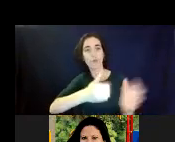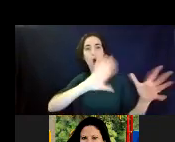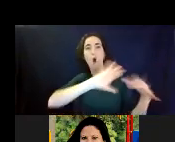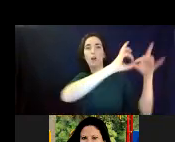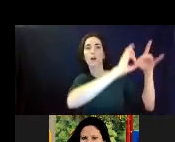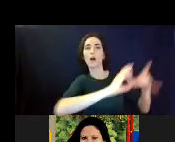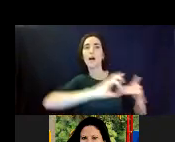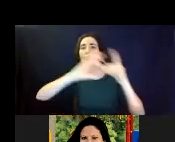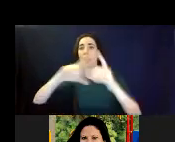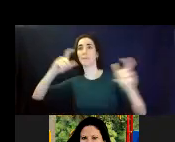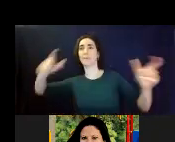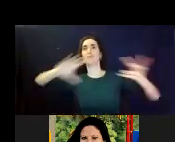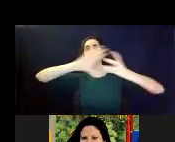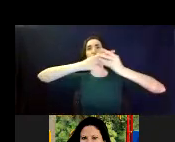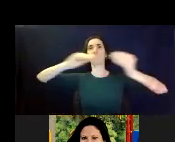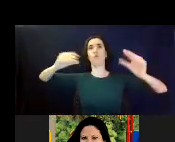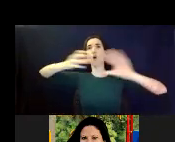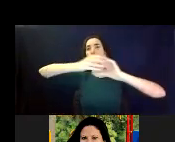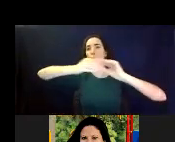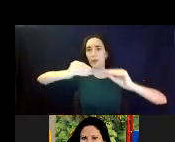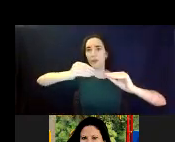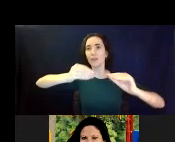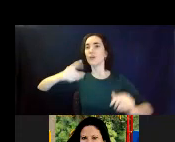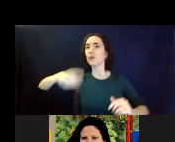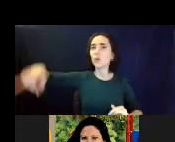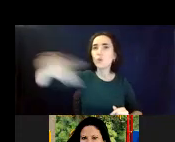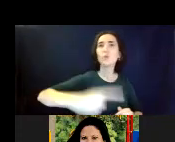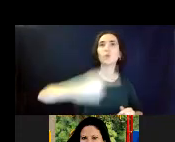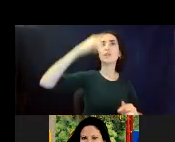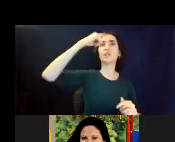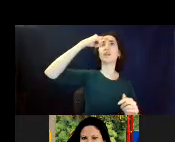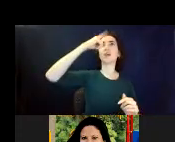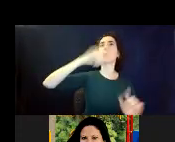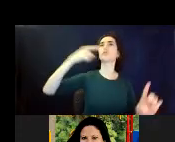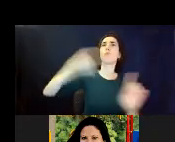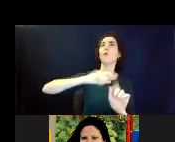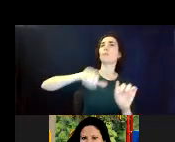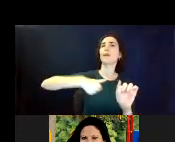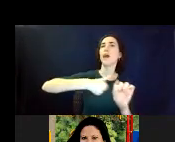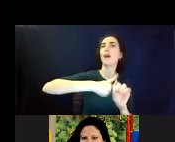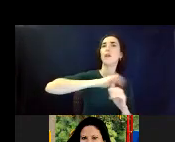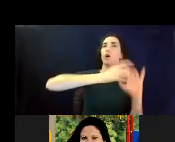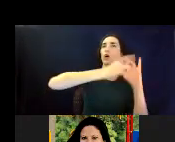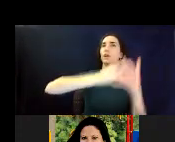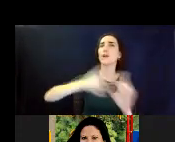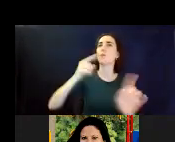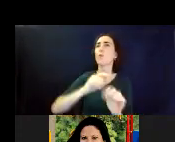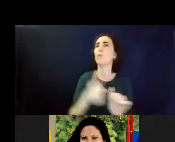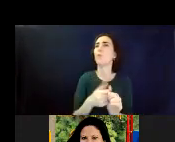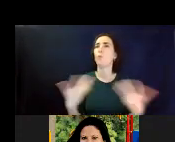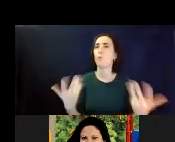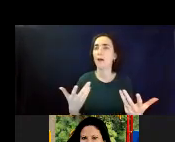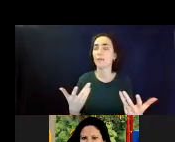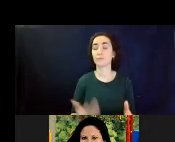to begin thinking about the key concepts that tie everything together. So let's start during the Civil